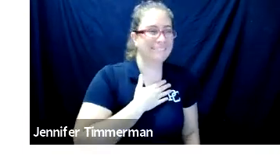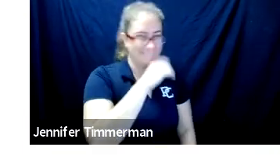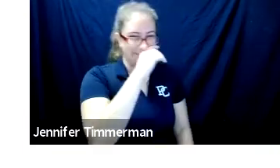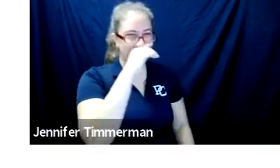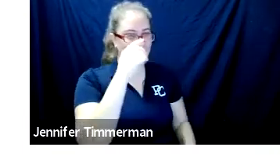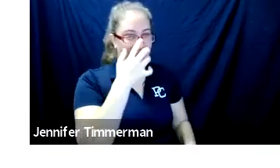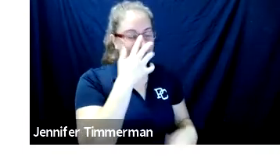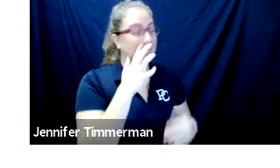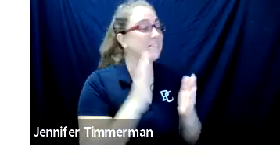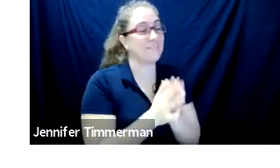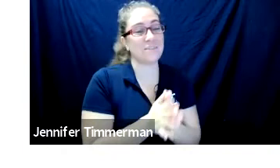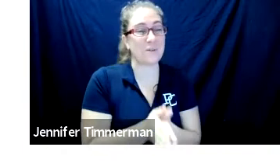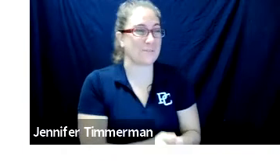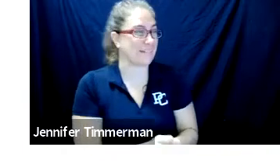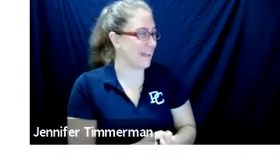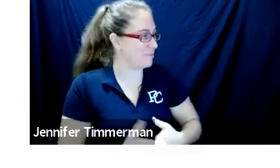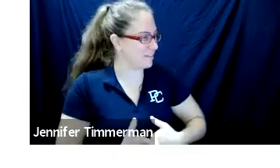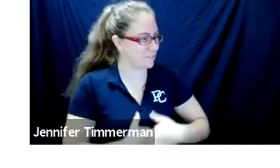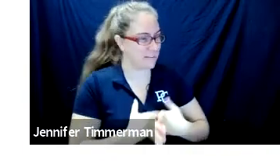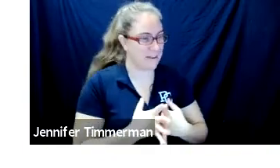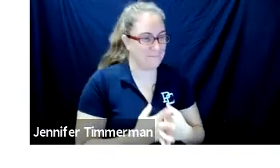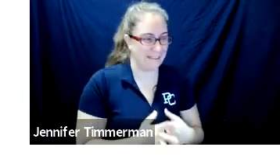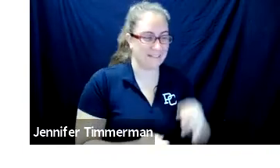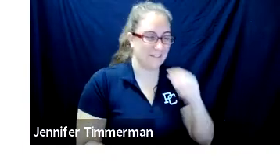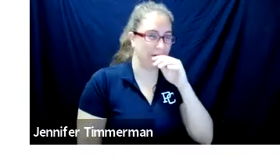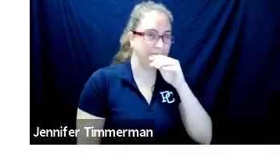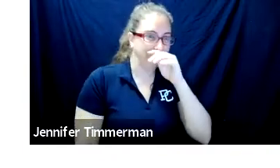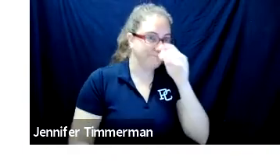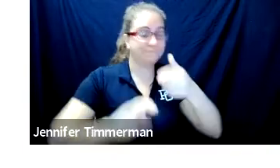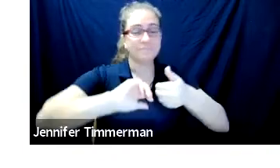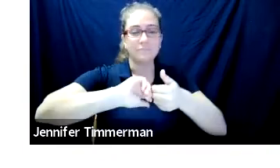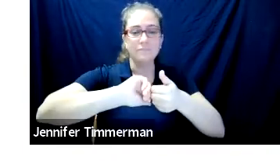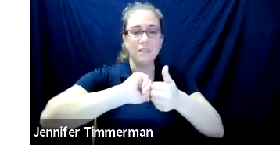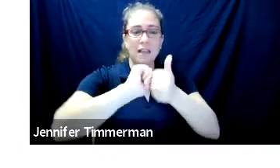yourself. All right, let's do these one more time. You guys are doing an amazing job.